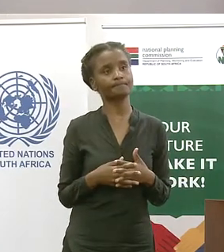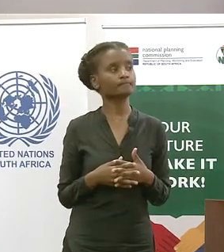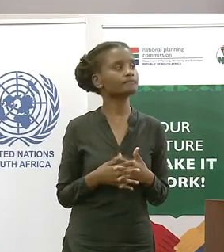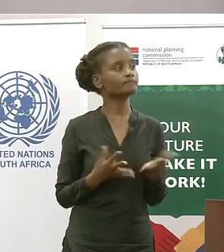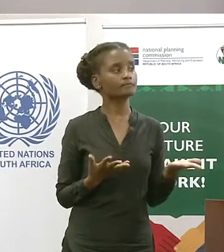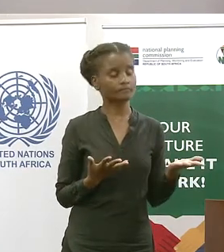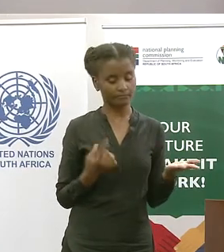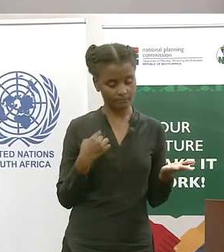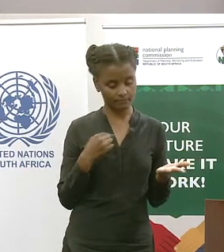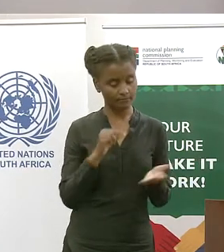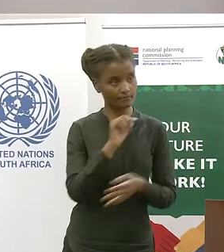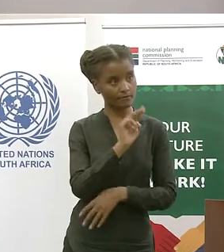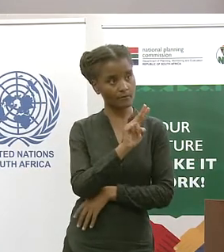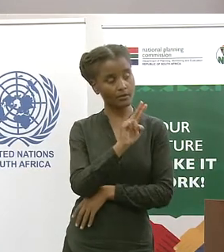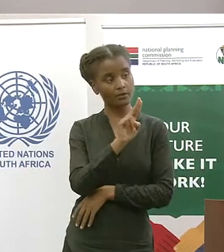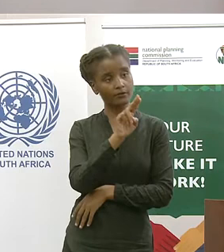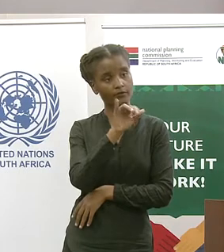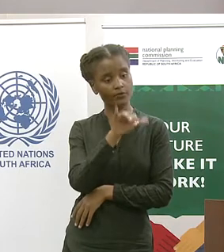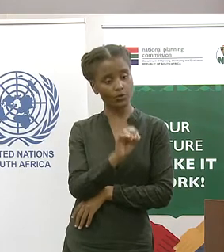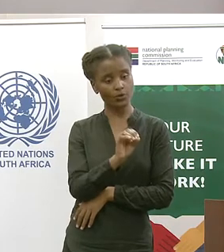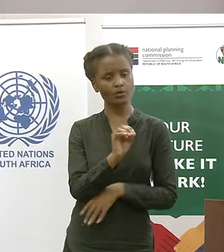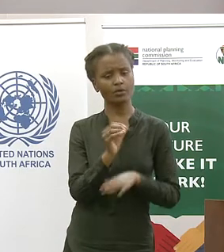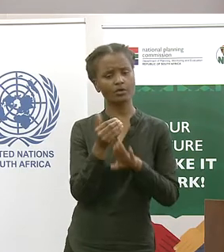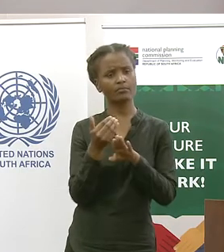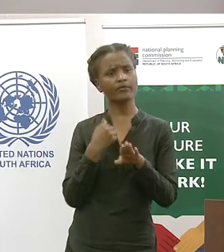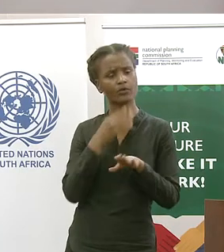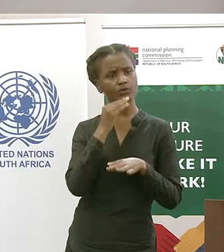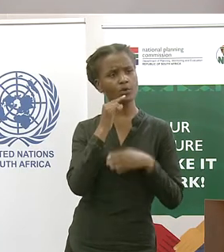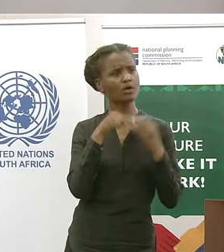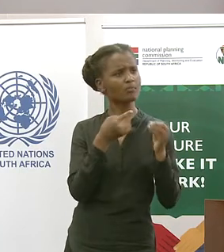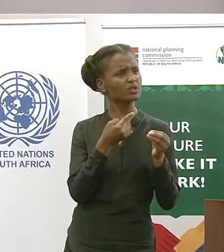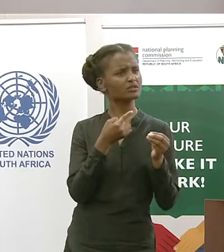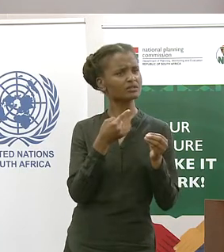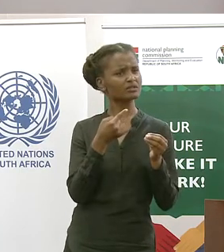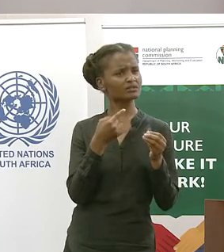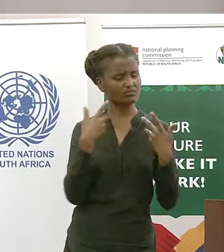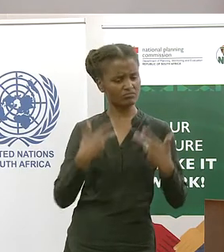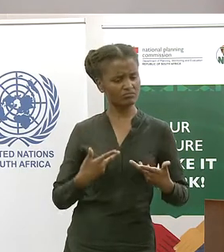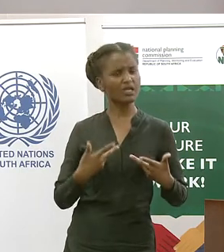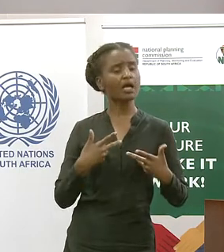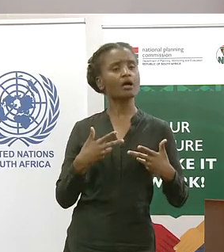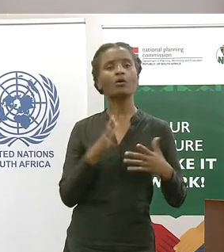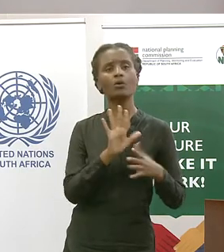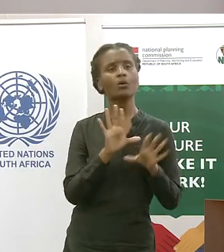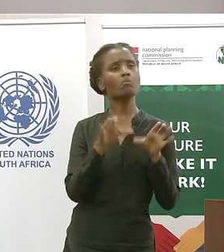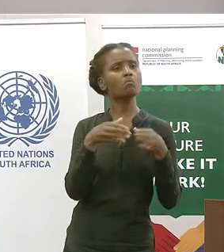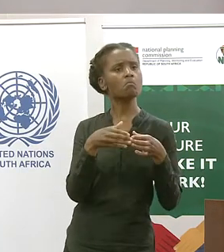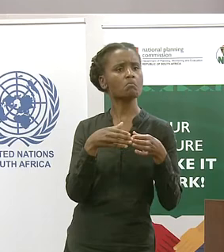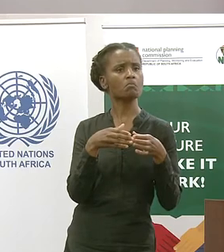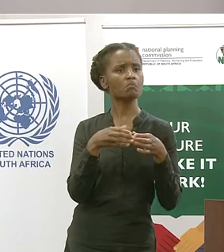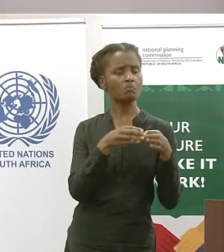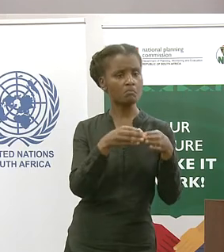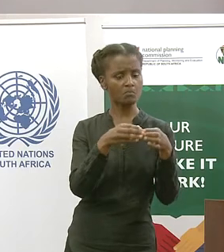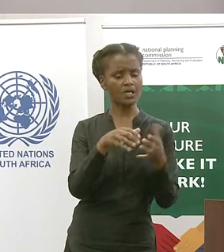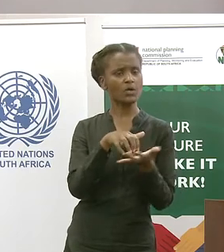Mamuvuyo, you spoke about uba weak we movement okanye